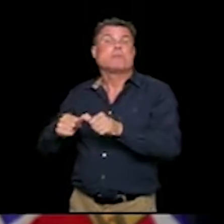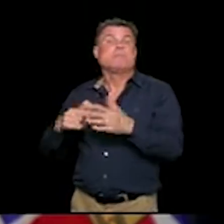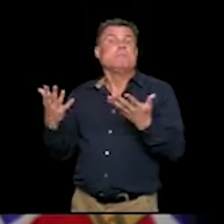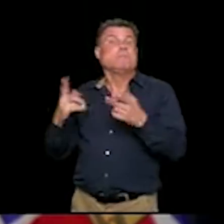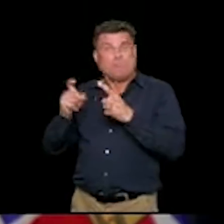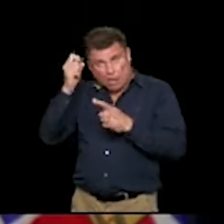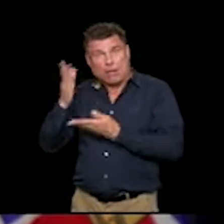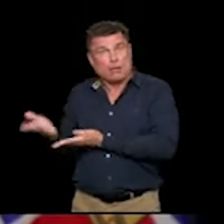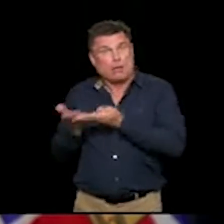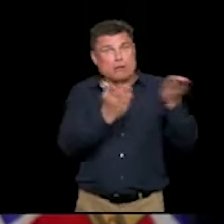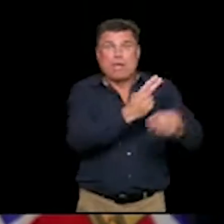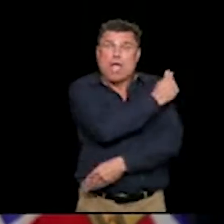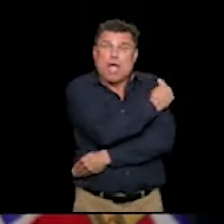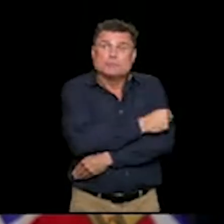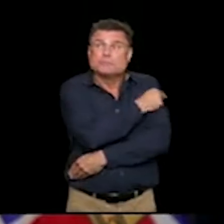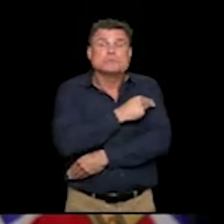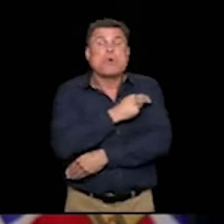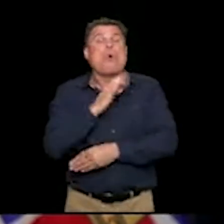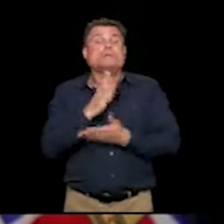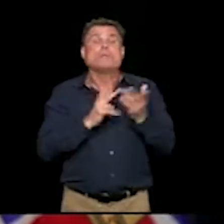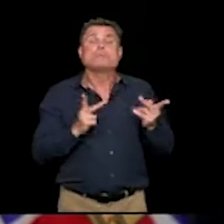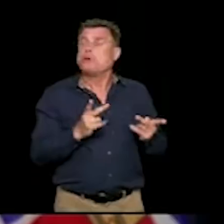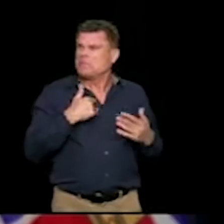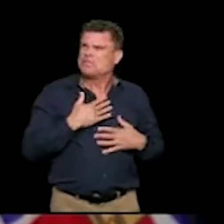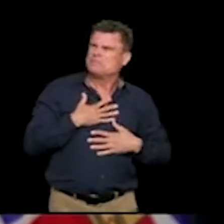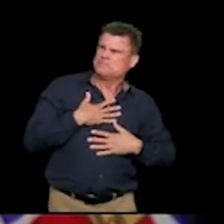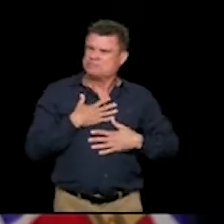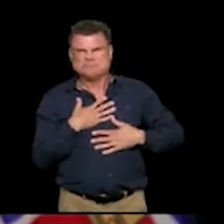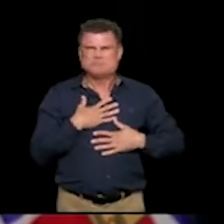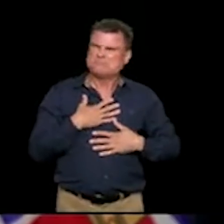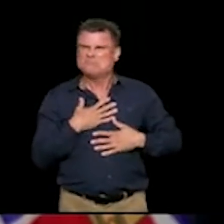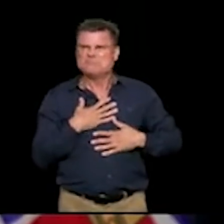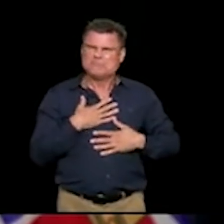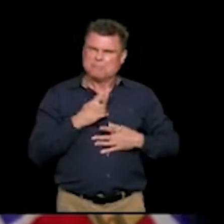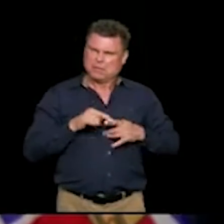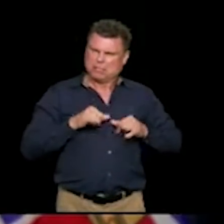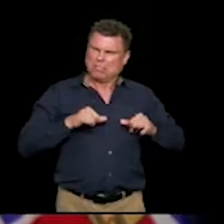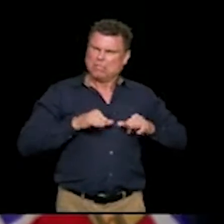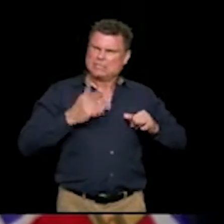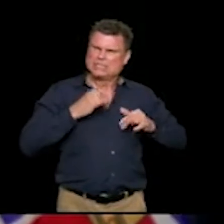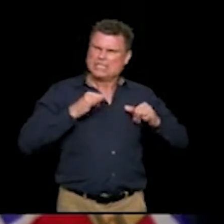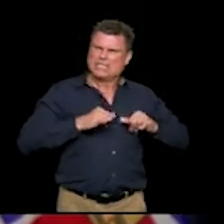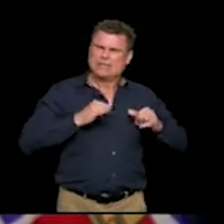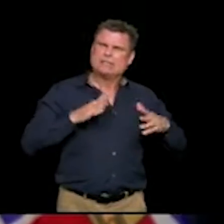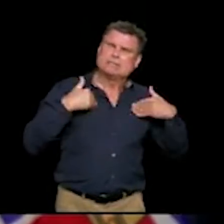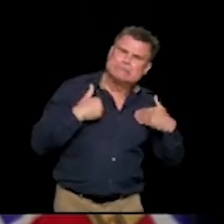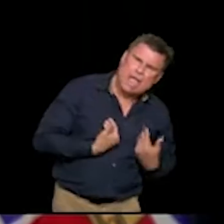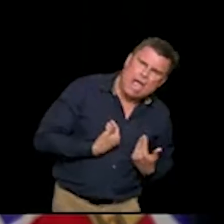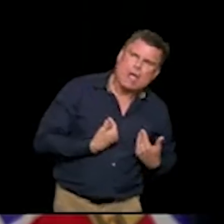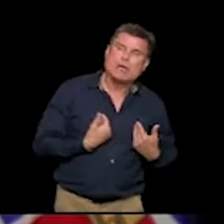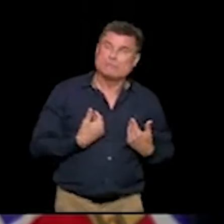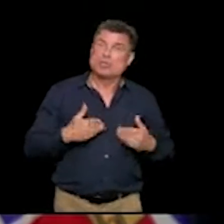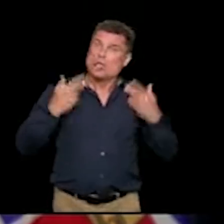mild illness. But the things that we're hearing from young people is that fatigue, like difficulty even sitting